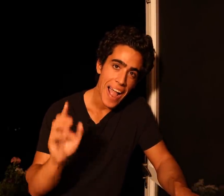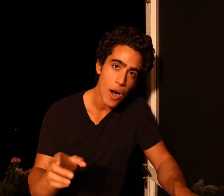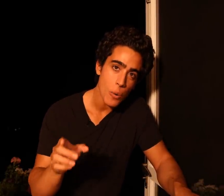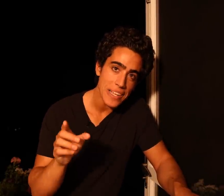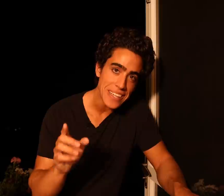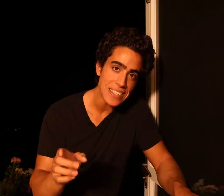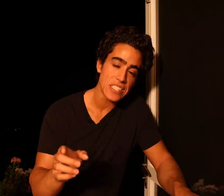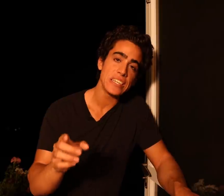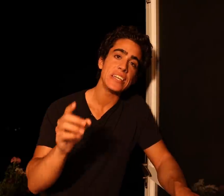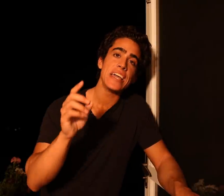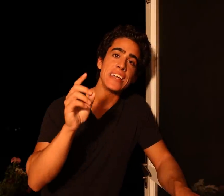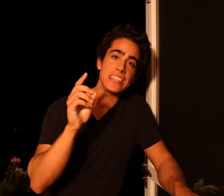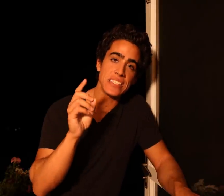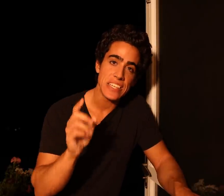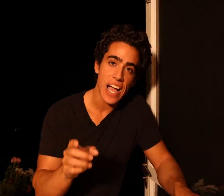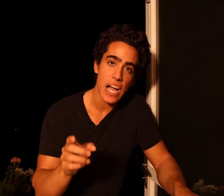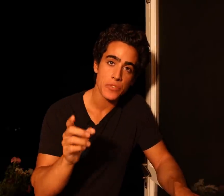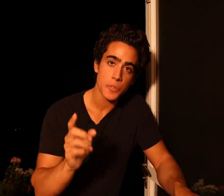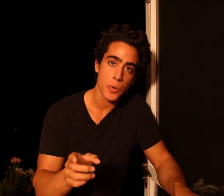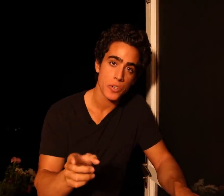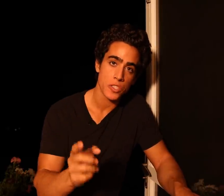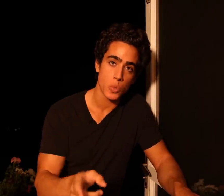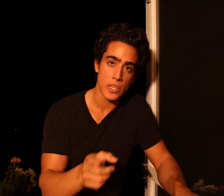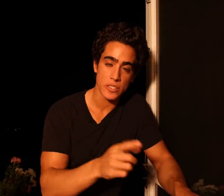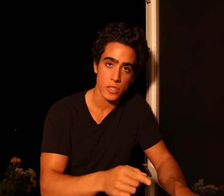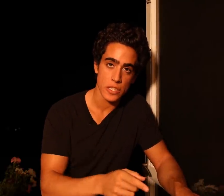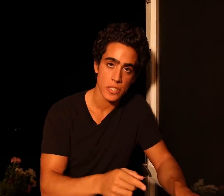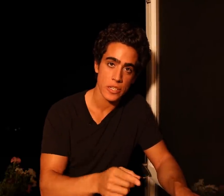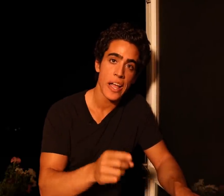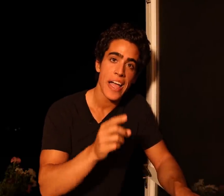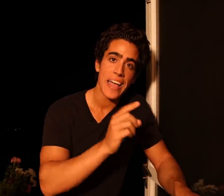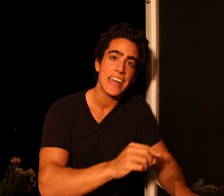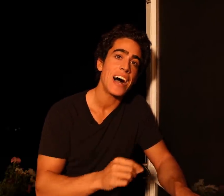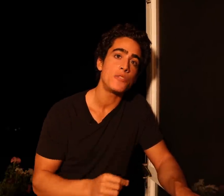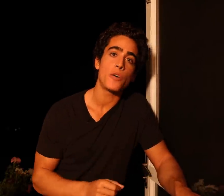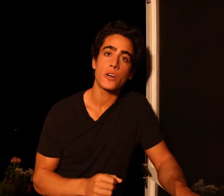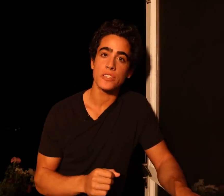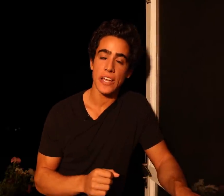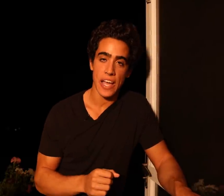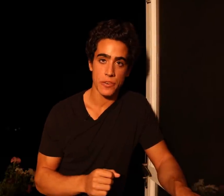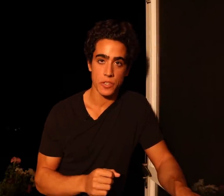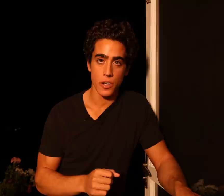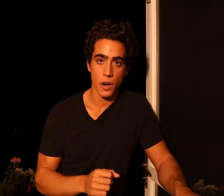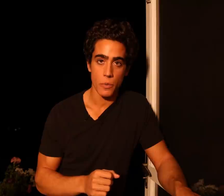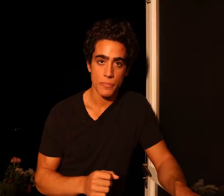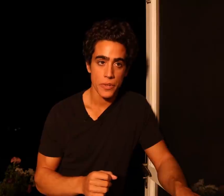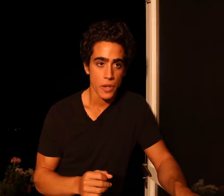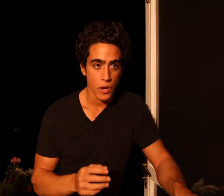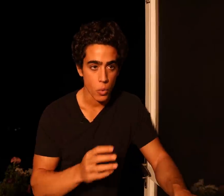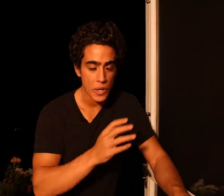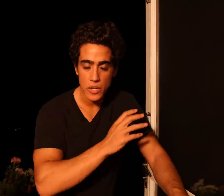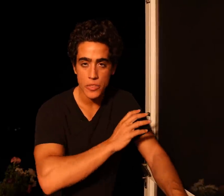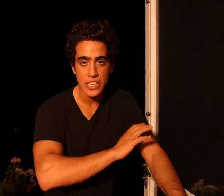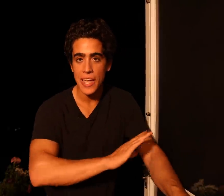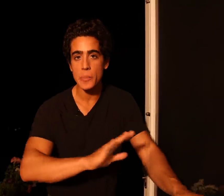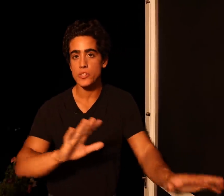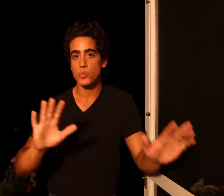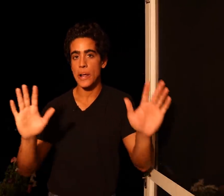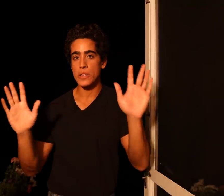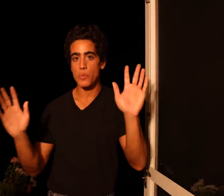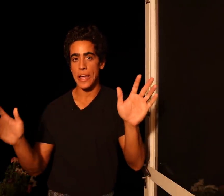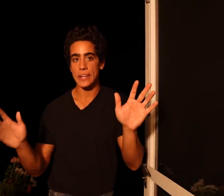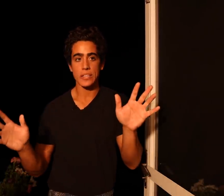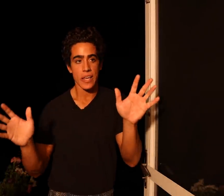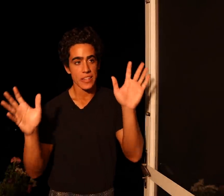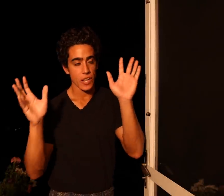how easily is the average person willing to listen and how far do they have to go now we know the game